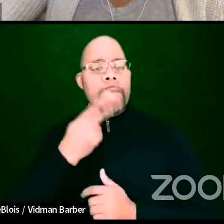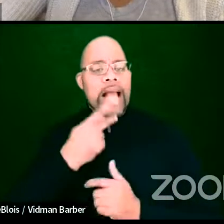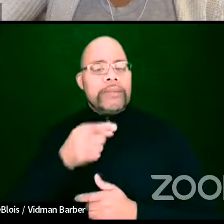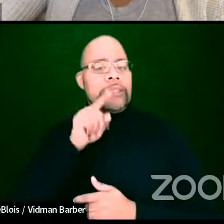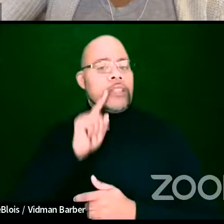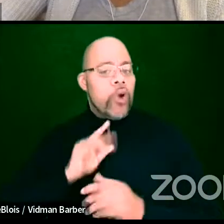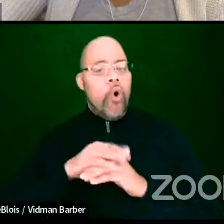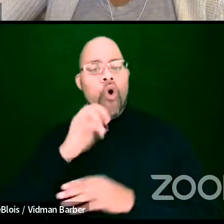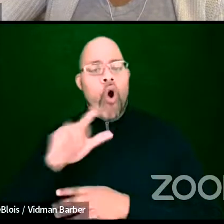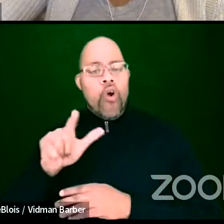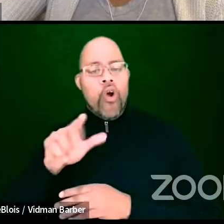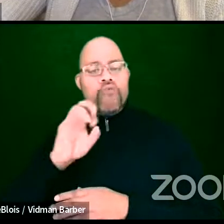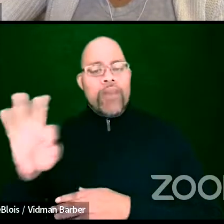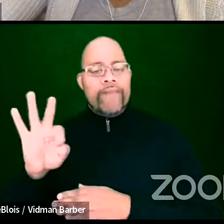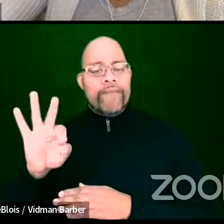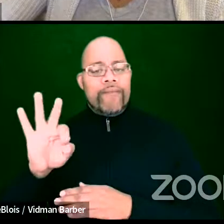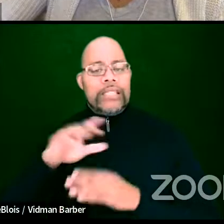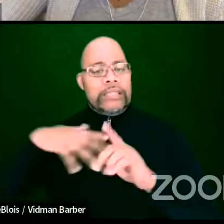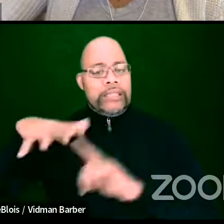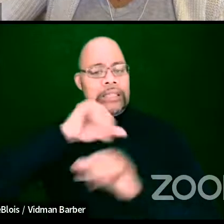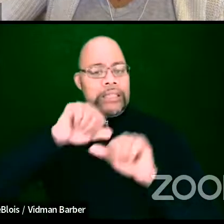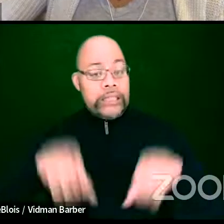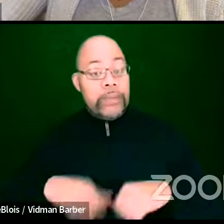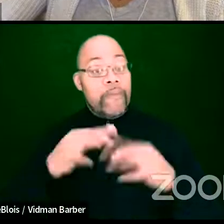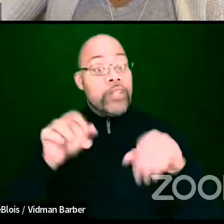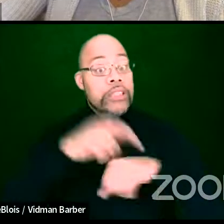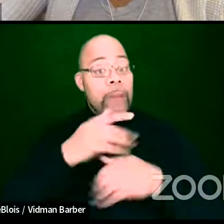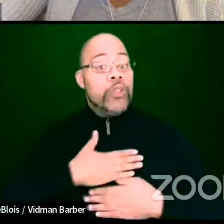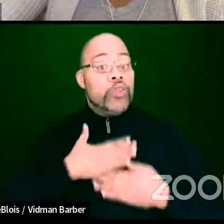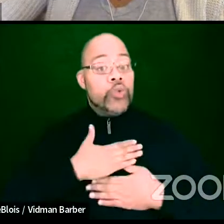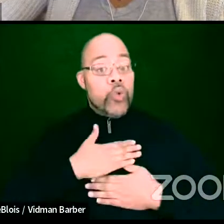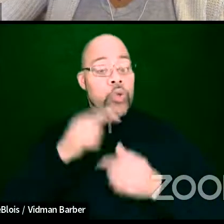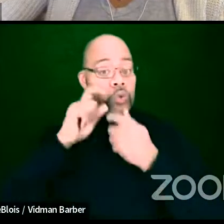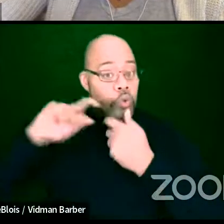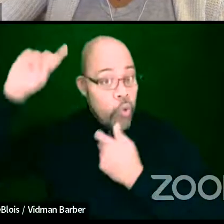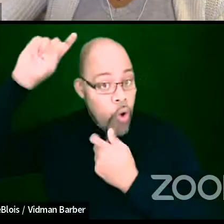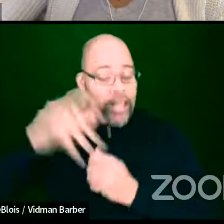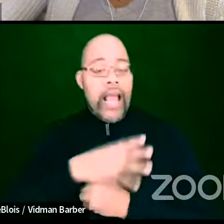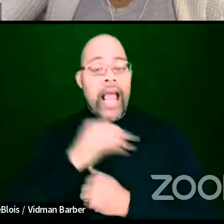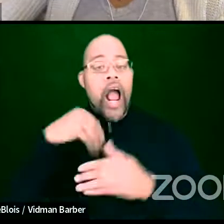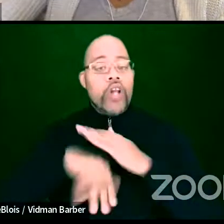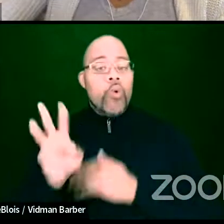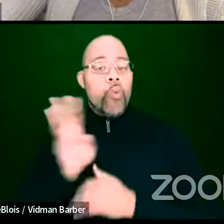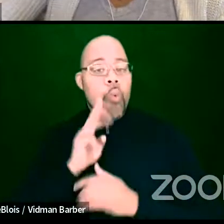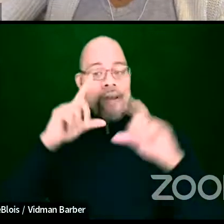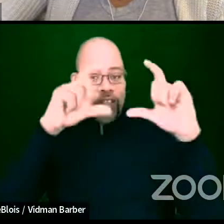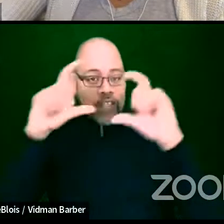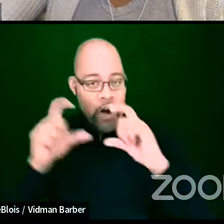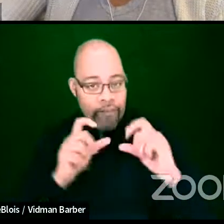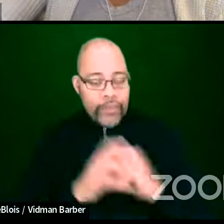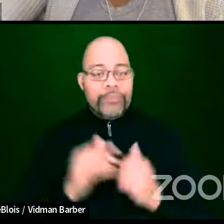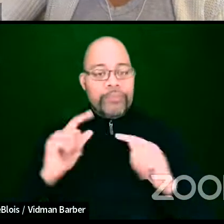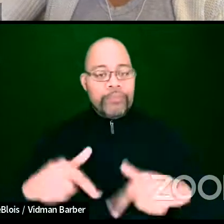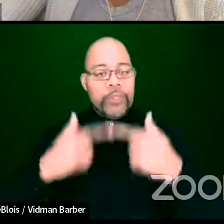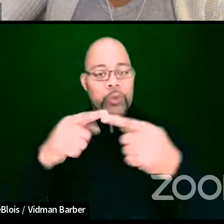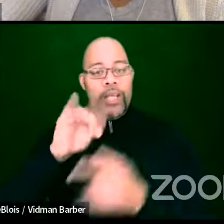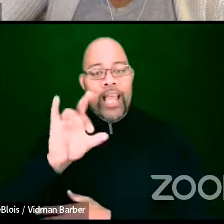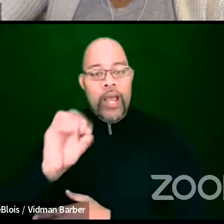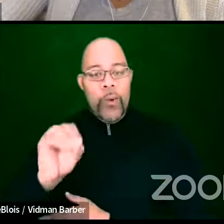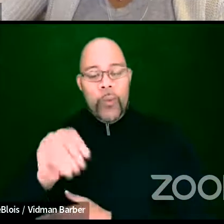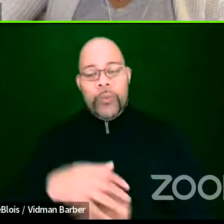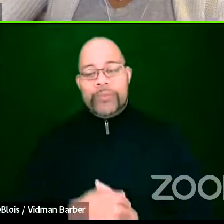coral reef ecosystems. In her free time, she enjoys snorkeling and underwater photography. I'll pass it over to you, Keiko.